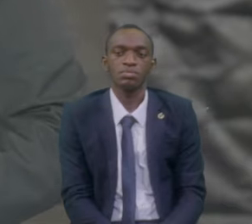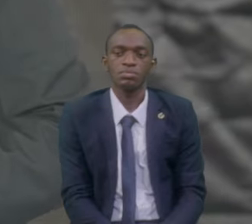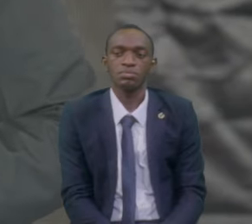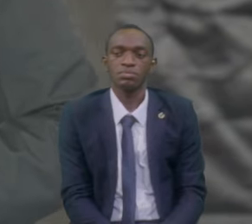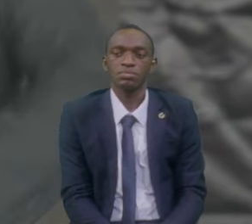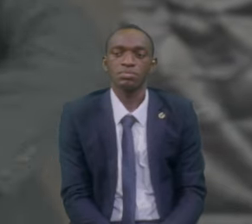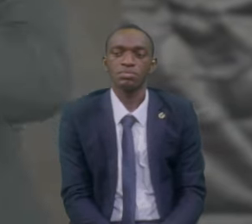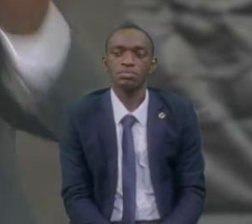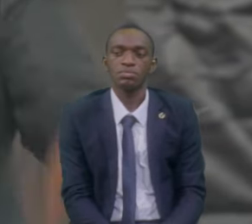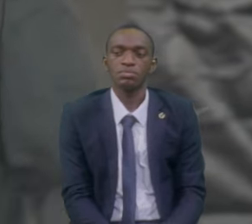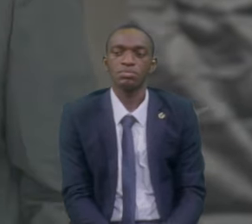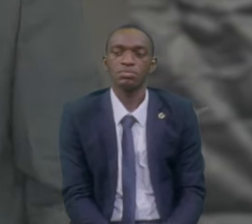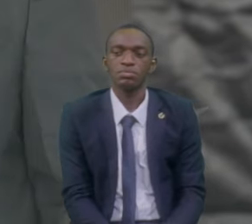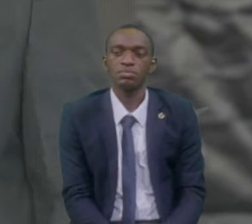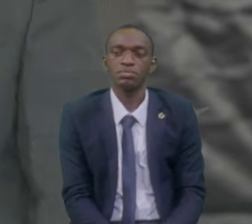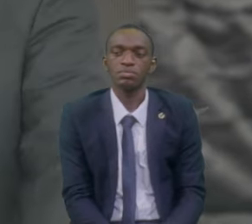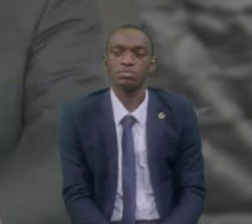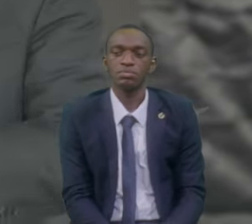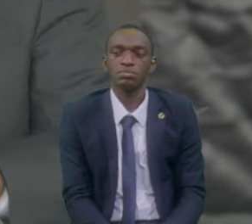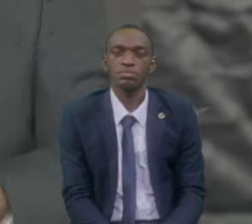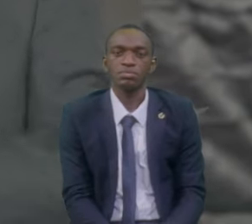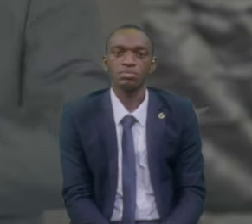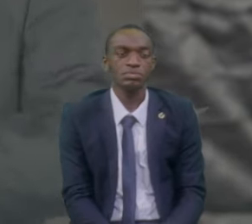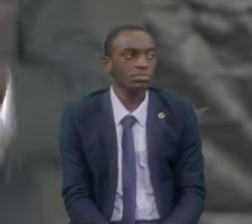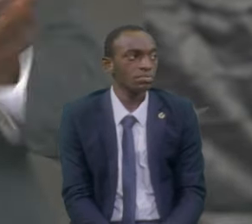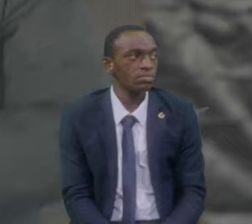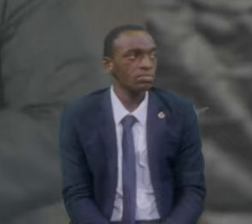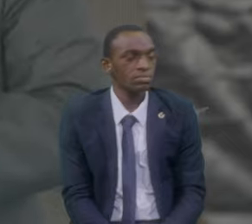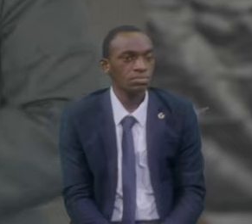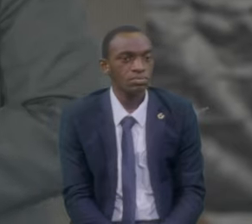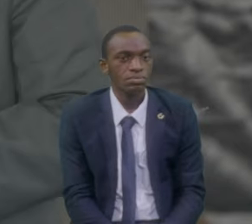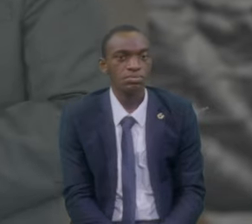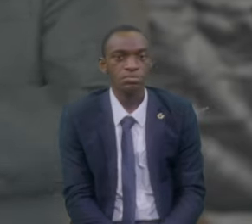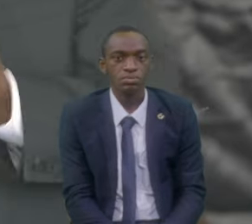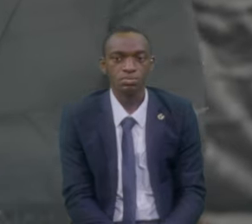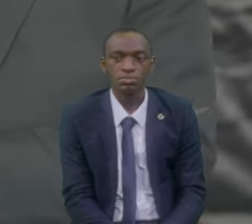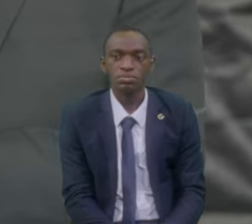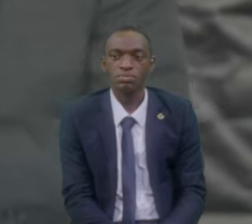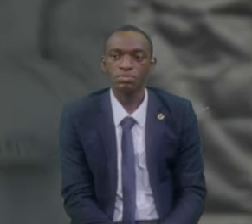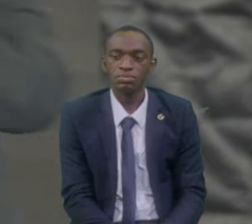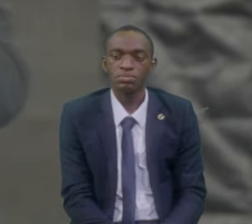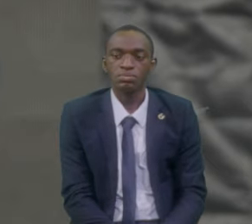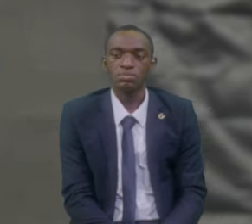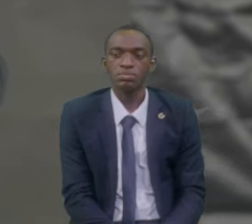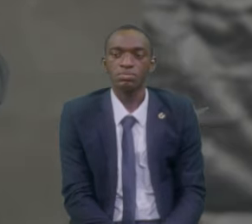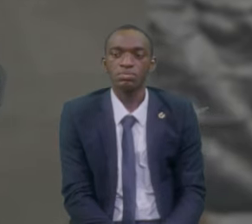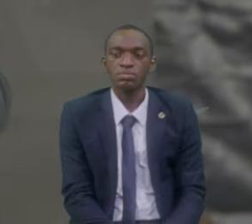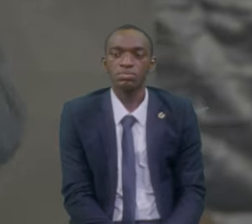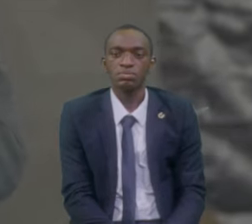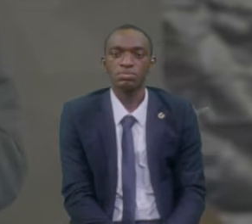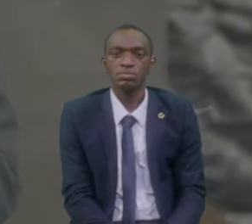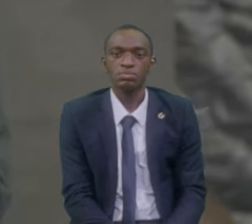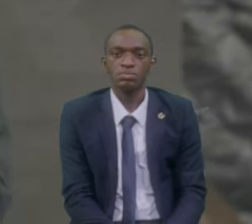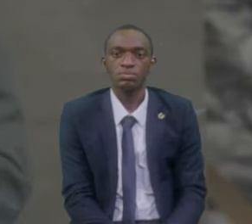transgression, because of their iniquities, are afflicted. Look at verse 34. In verse 34,